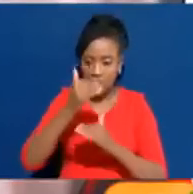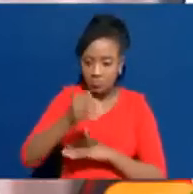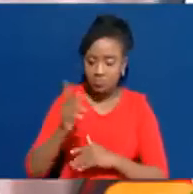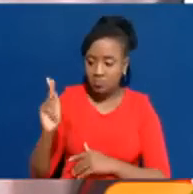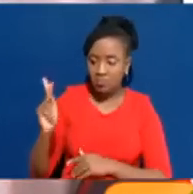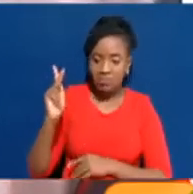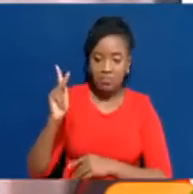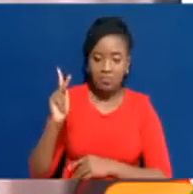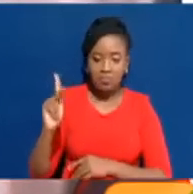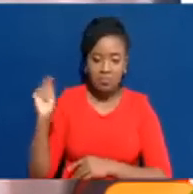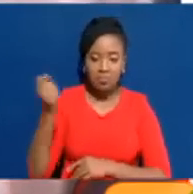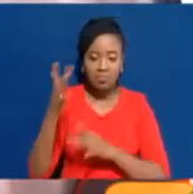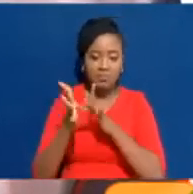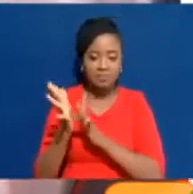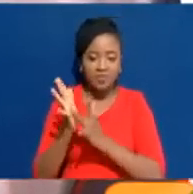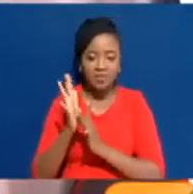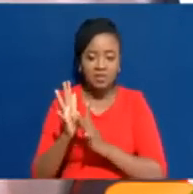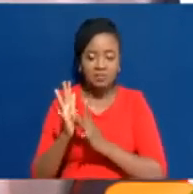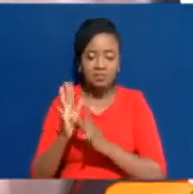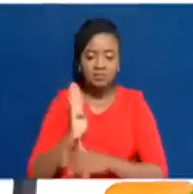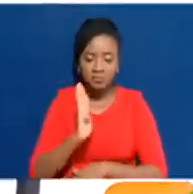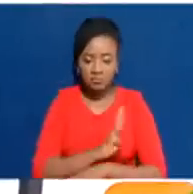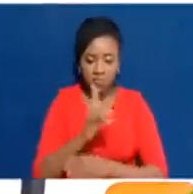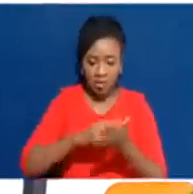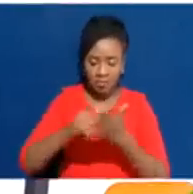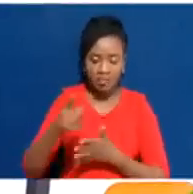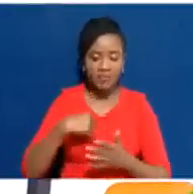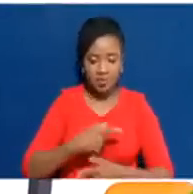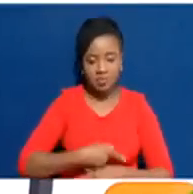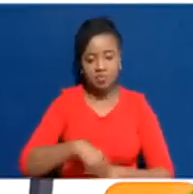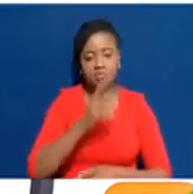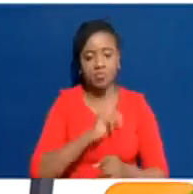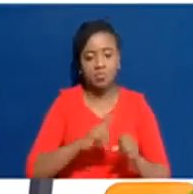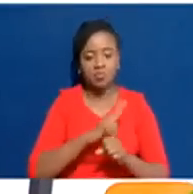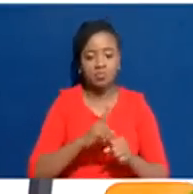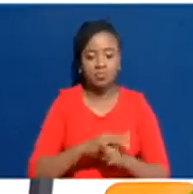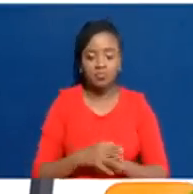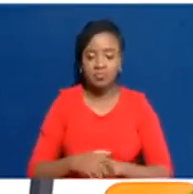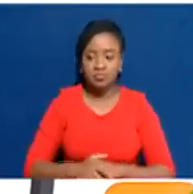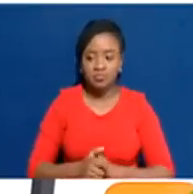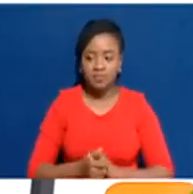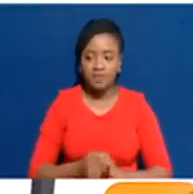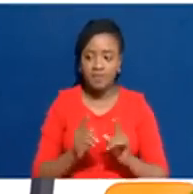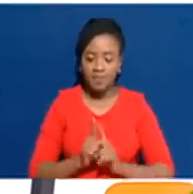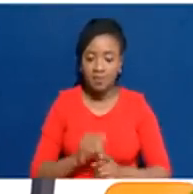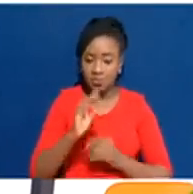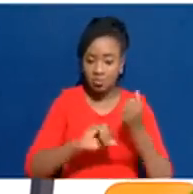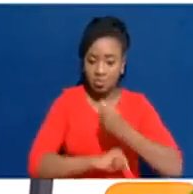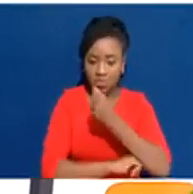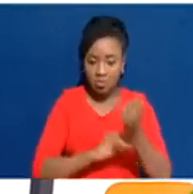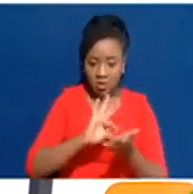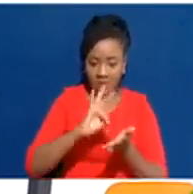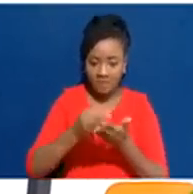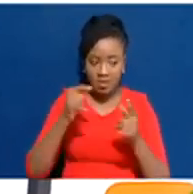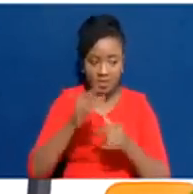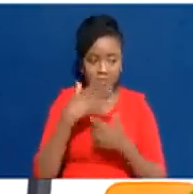Kenya Pharmacy and Poisons Board. As African countries operate amidst shrinking donor funding in the health sector, Kenya